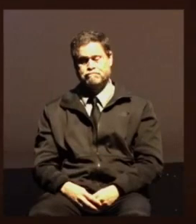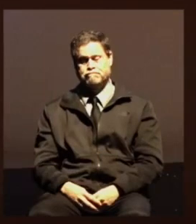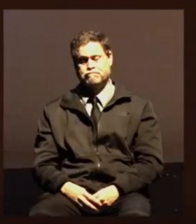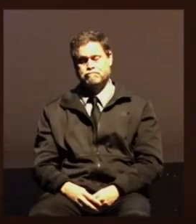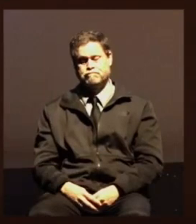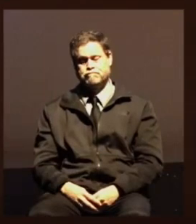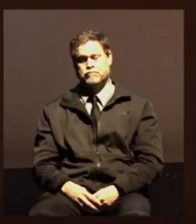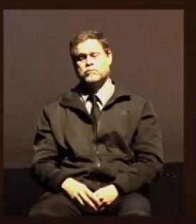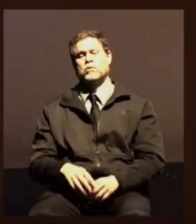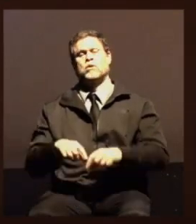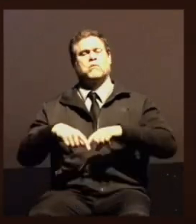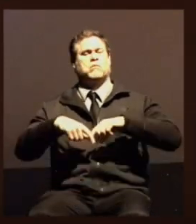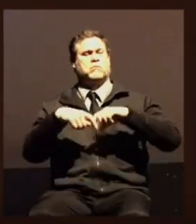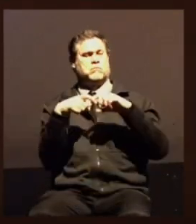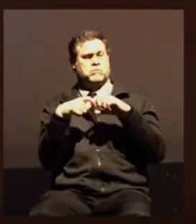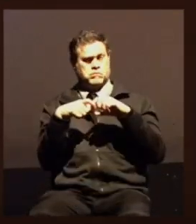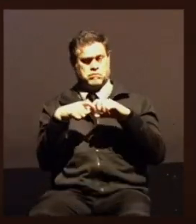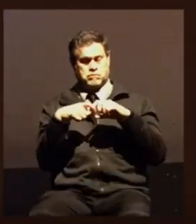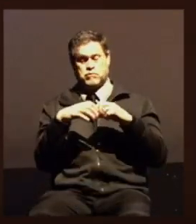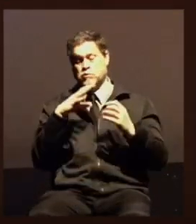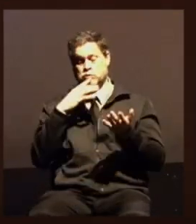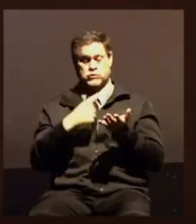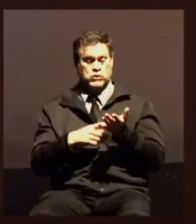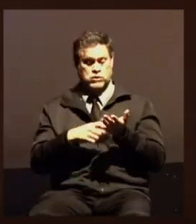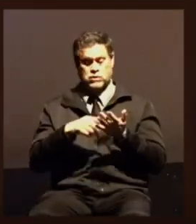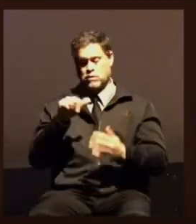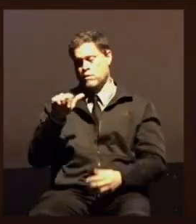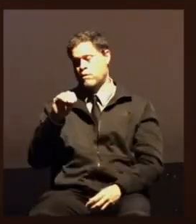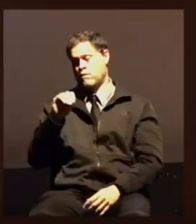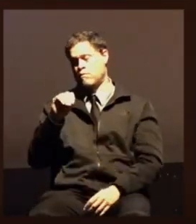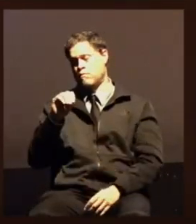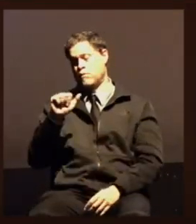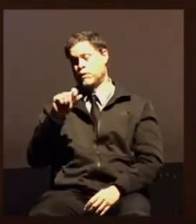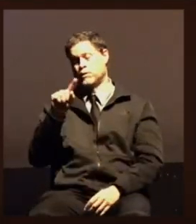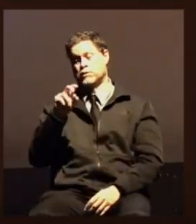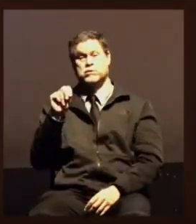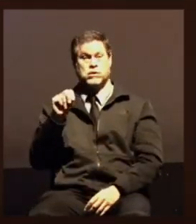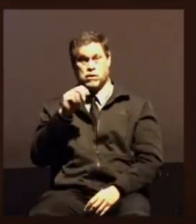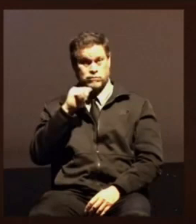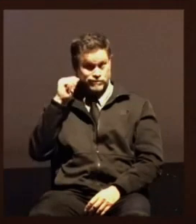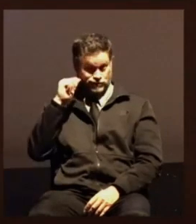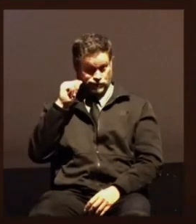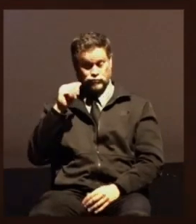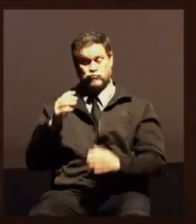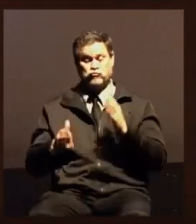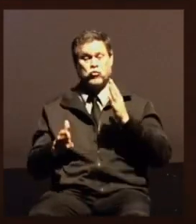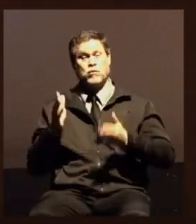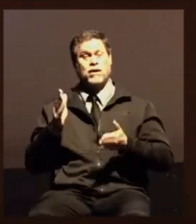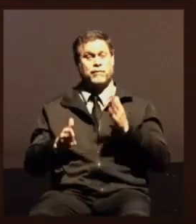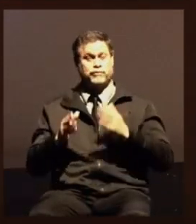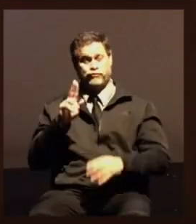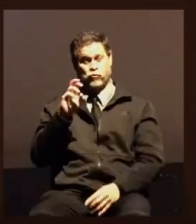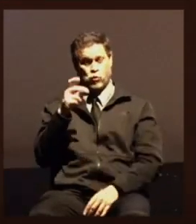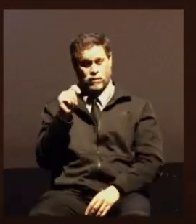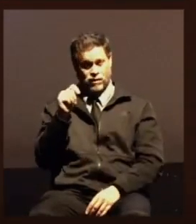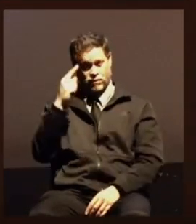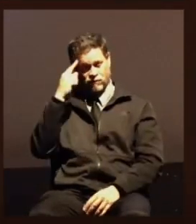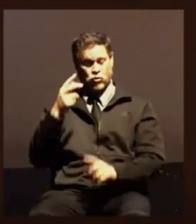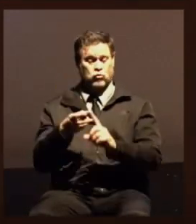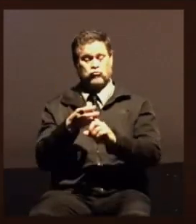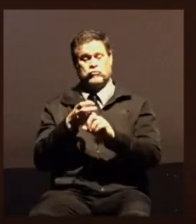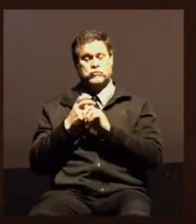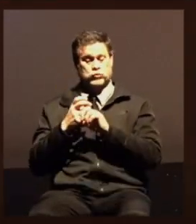So I'm going to pause for a moment and talk to you about the Amazon robot. I'm sure a lot of you have heard about the robot that was used for